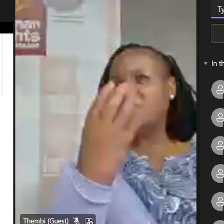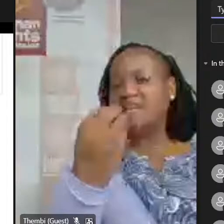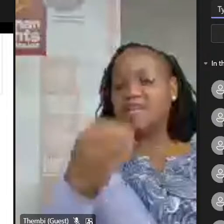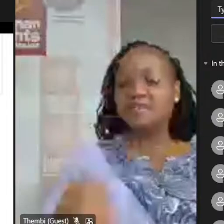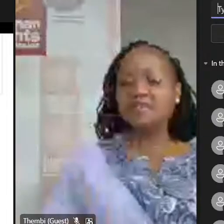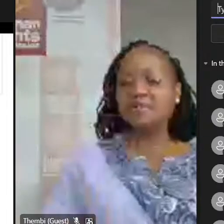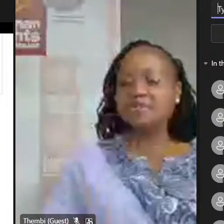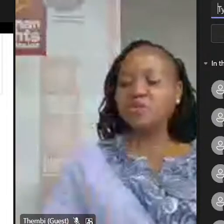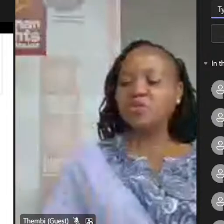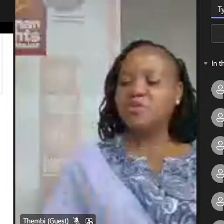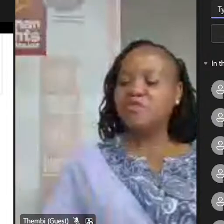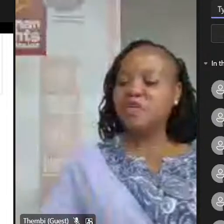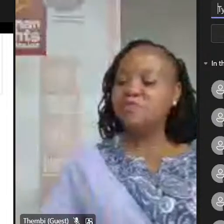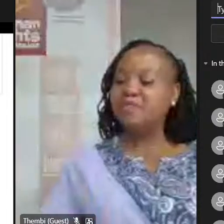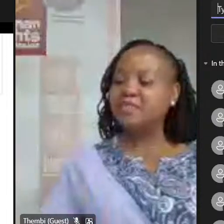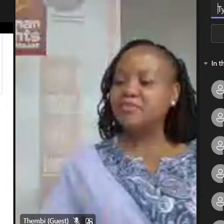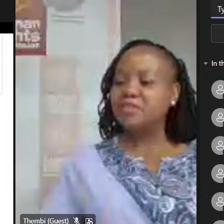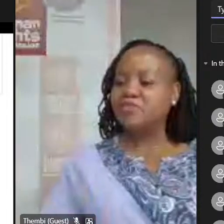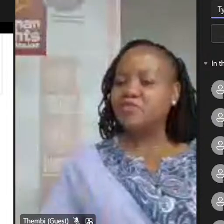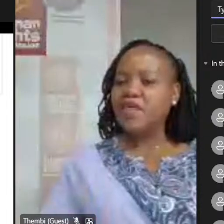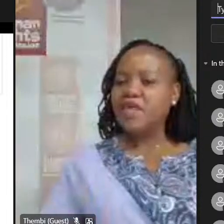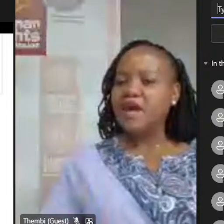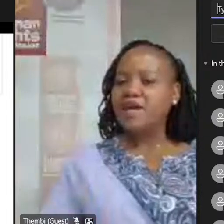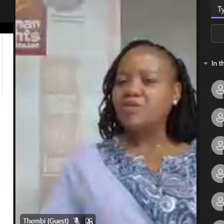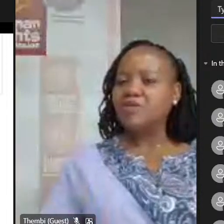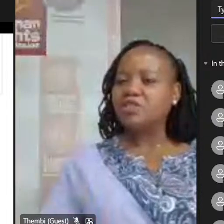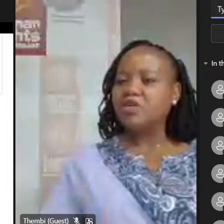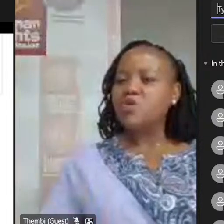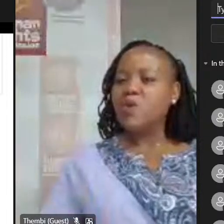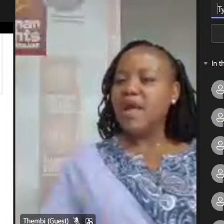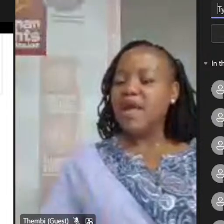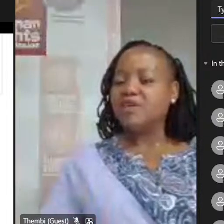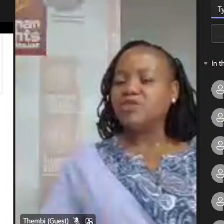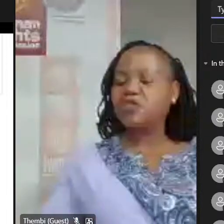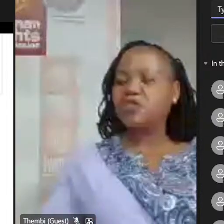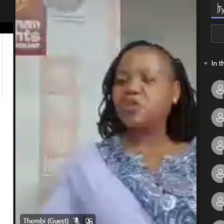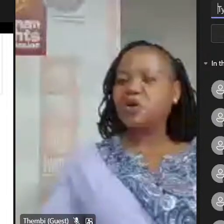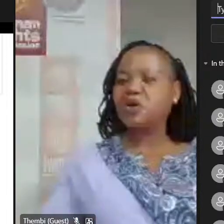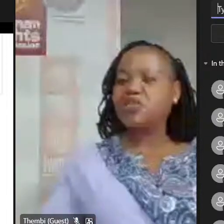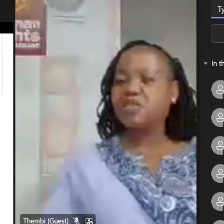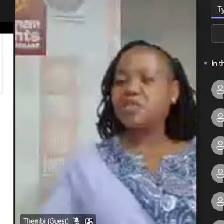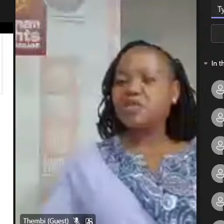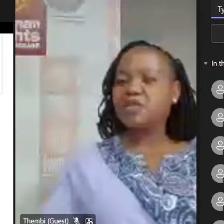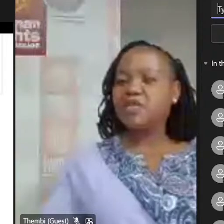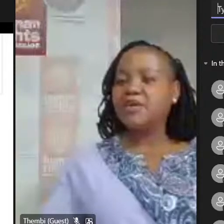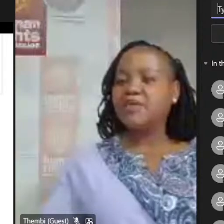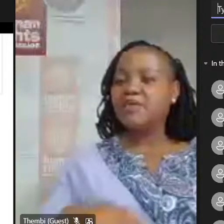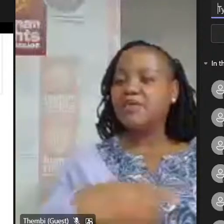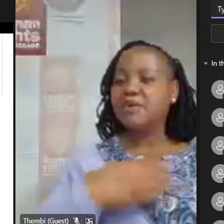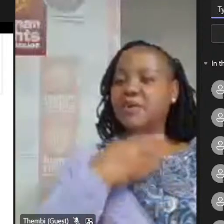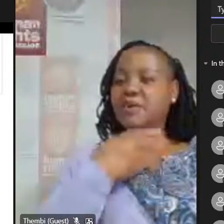of cleanliness, which goes on to be very prescriptive around your hair has to be short,